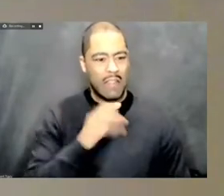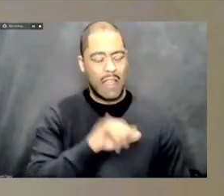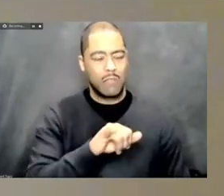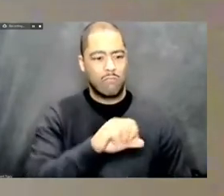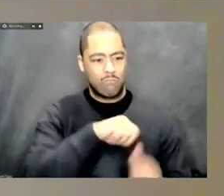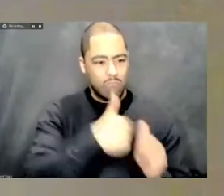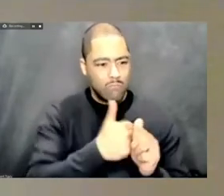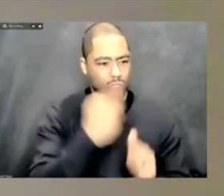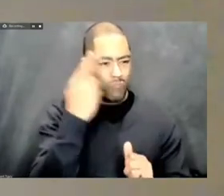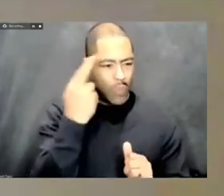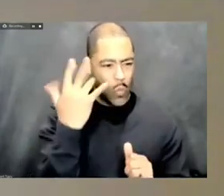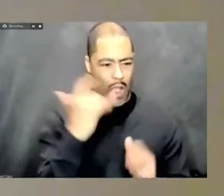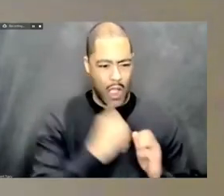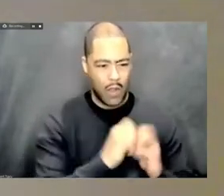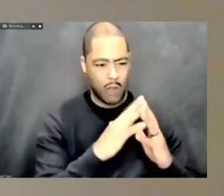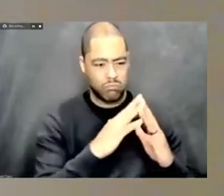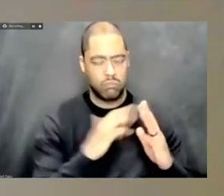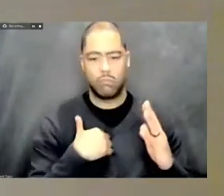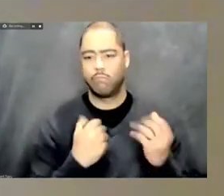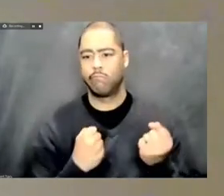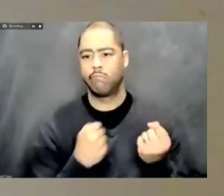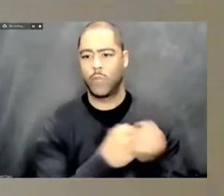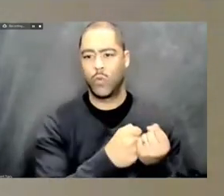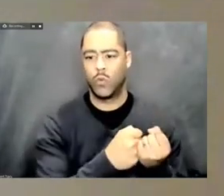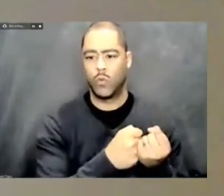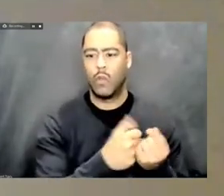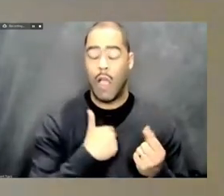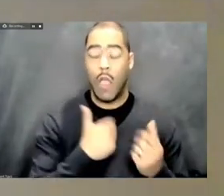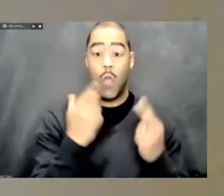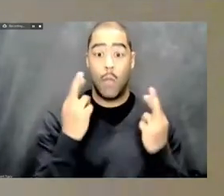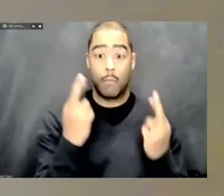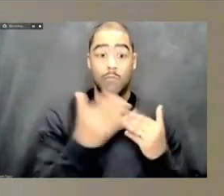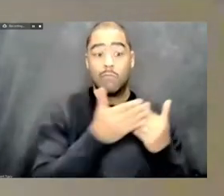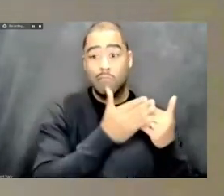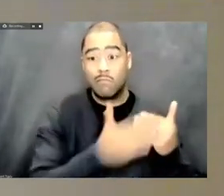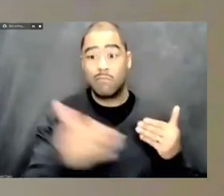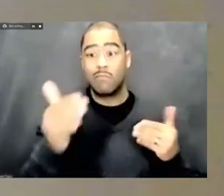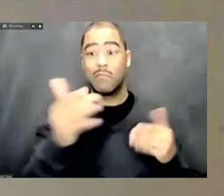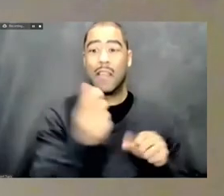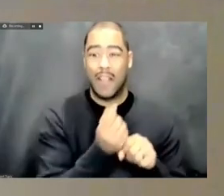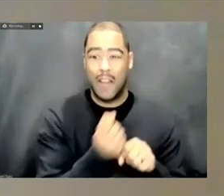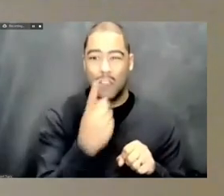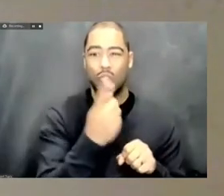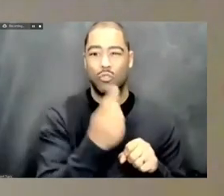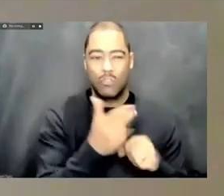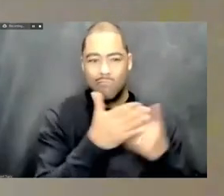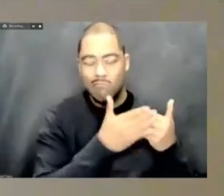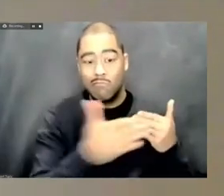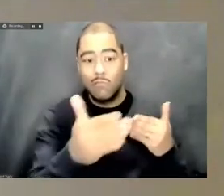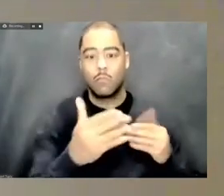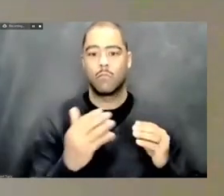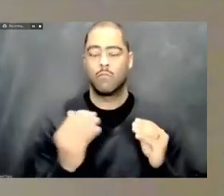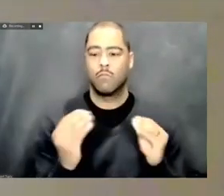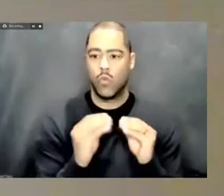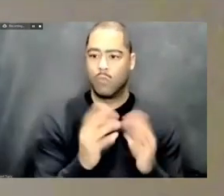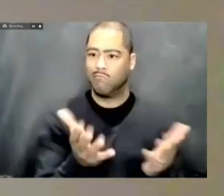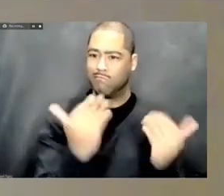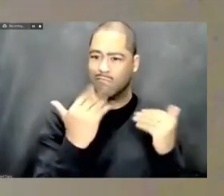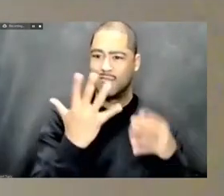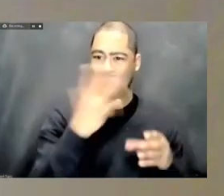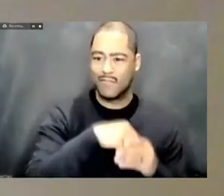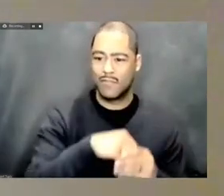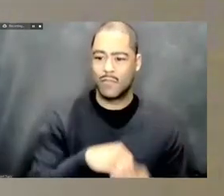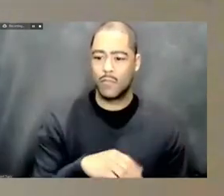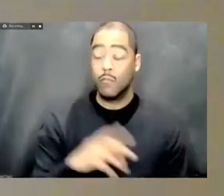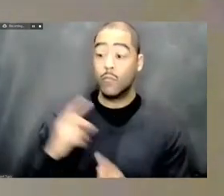involved with the next year, hopefully. I want to congratulate all of the students that have been a huge participant